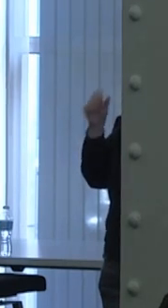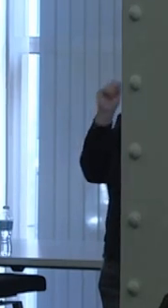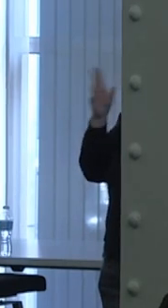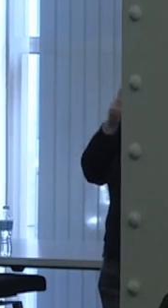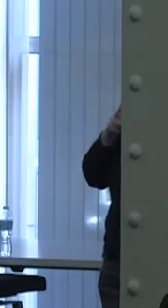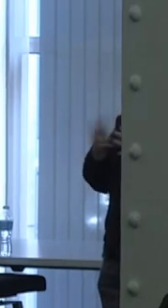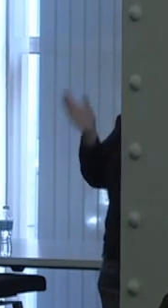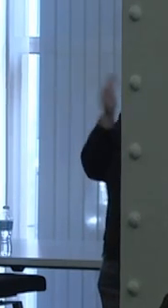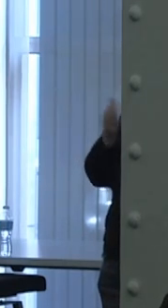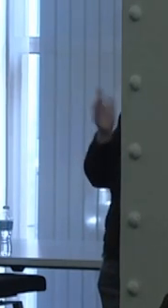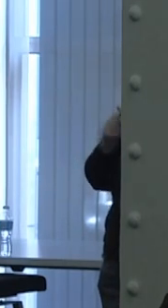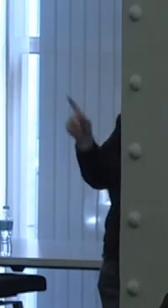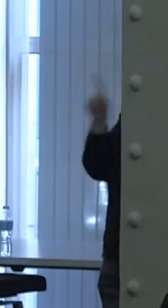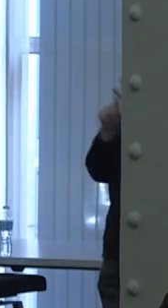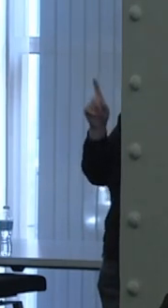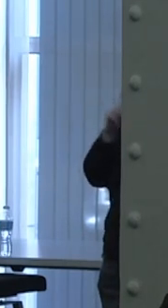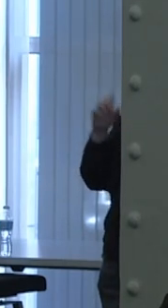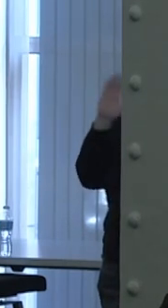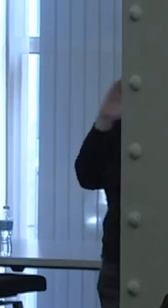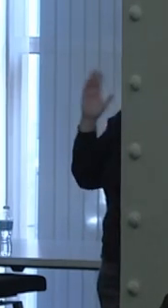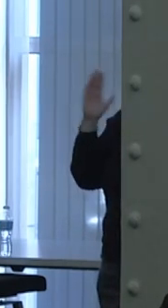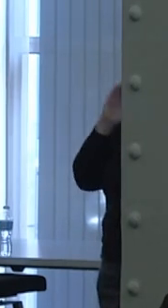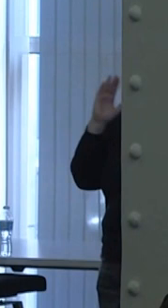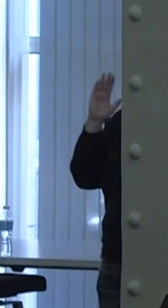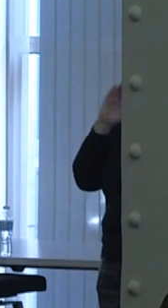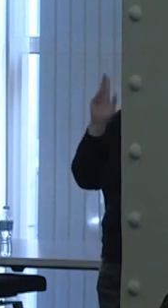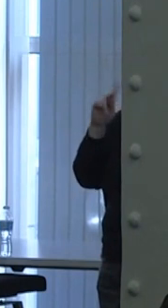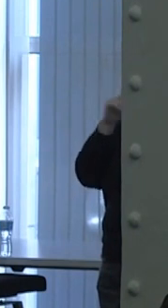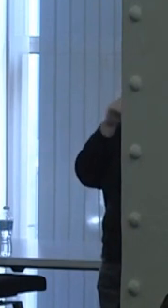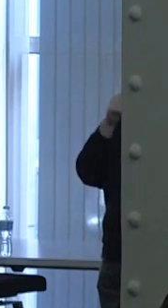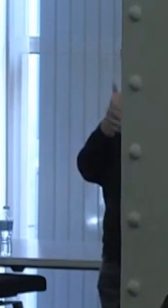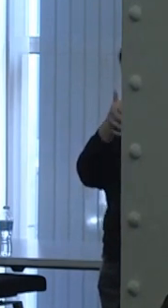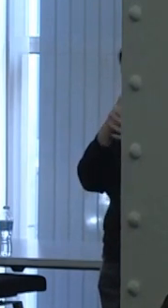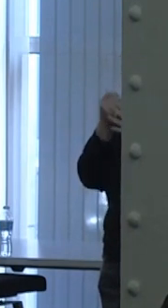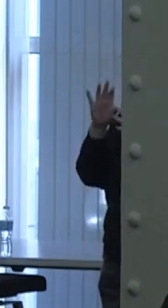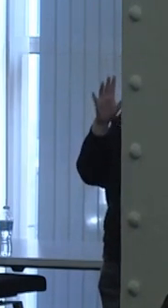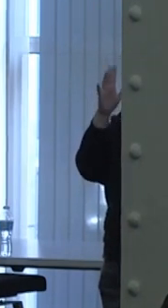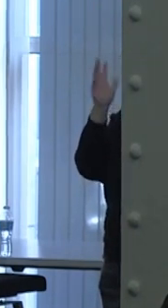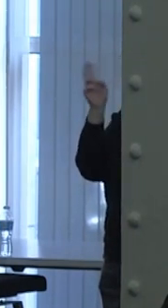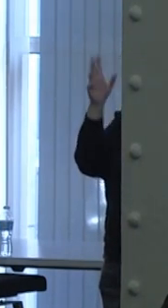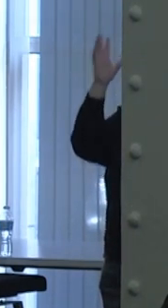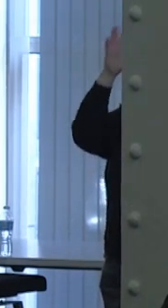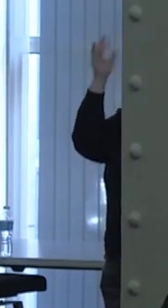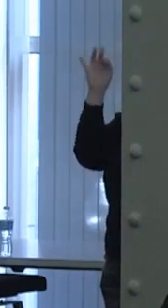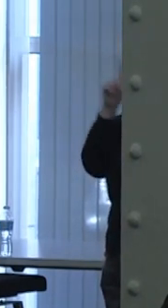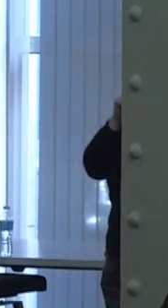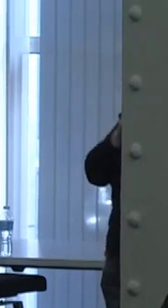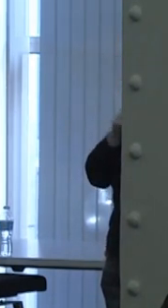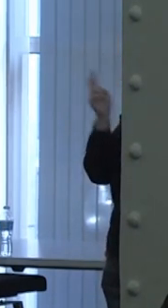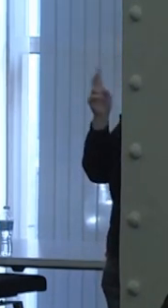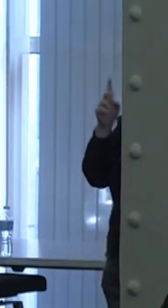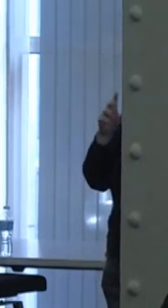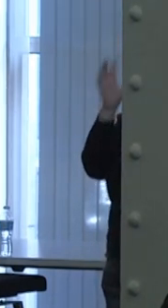that repeatedly come up in terms of individuals who claim to be the father of the legislation.